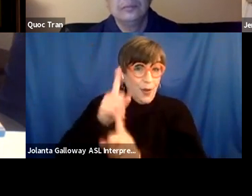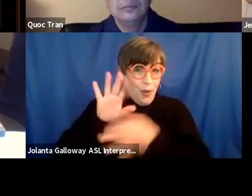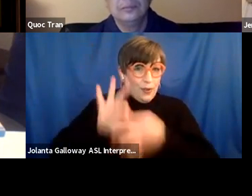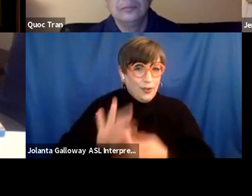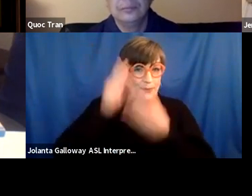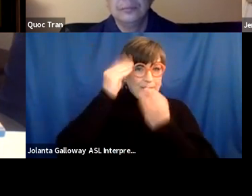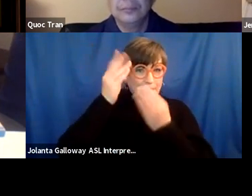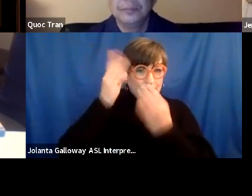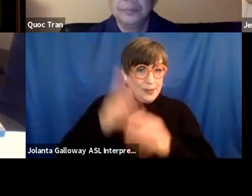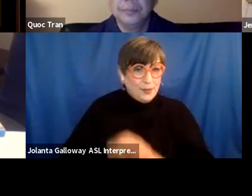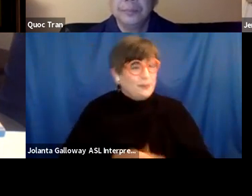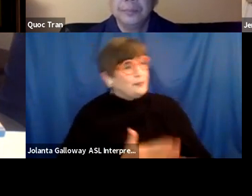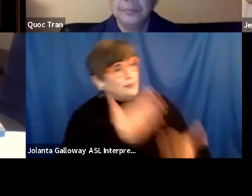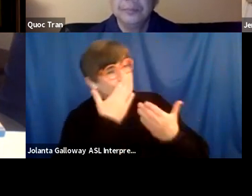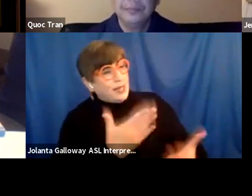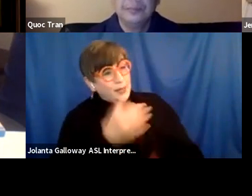Thank you.